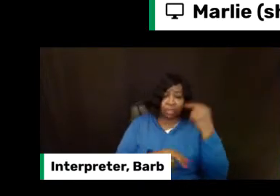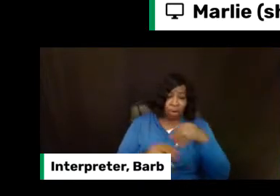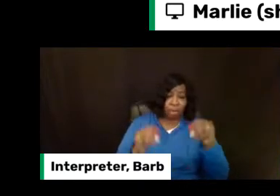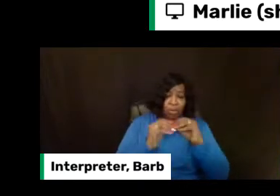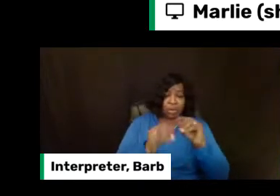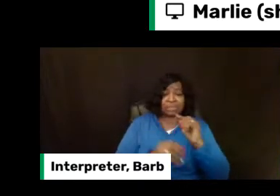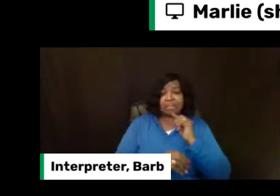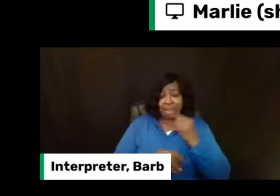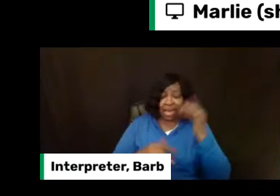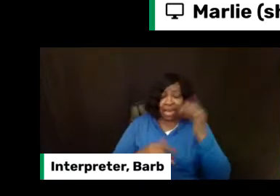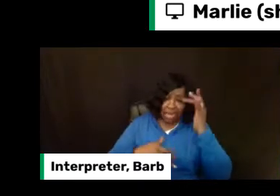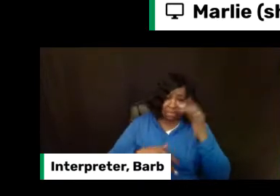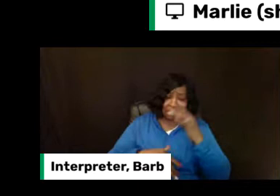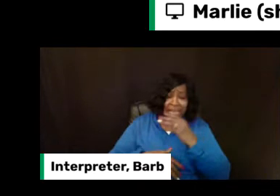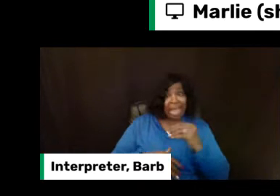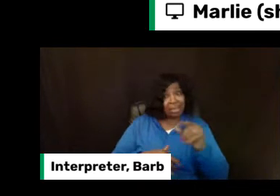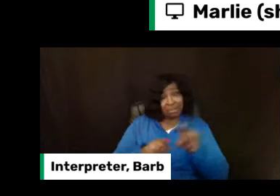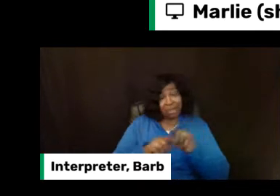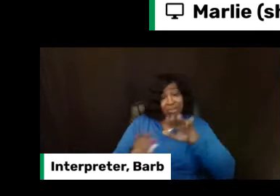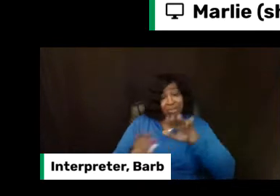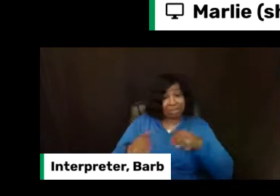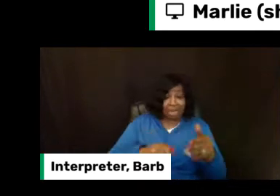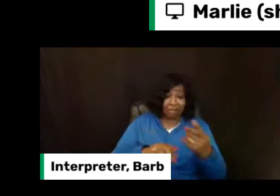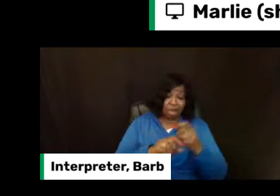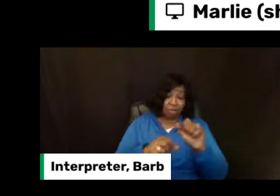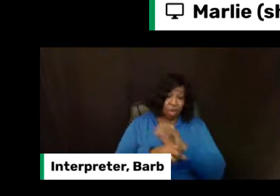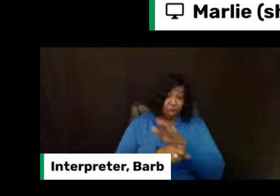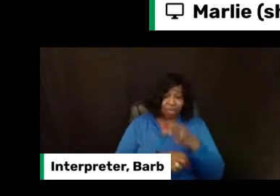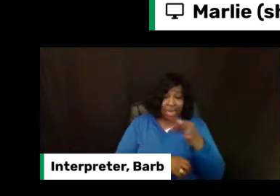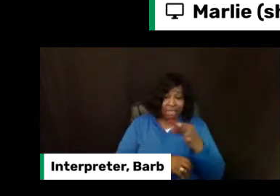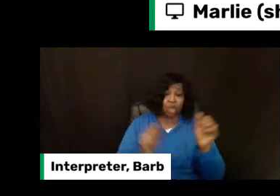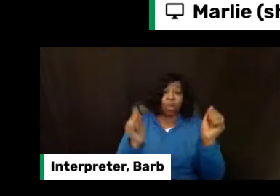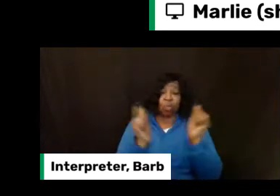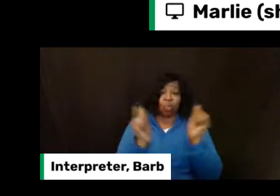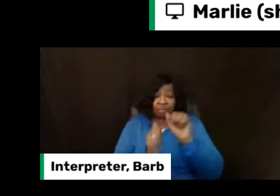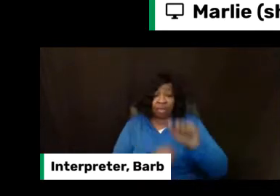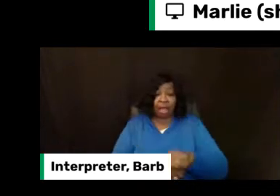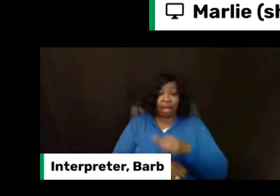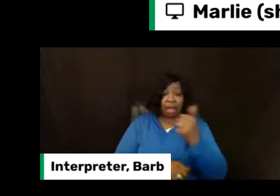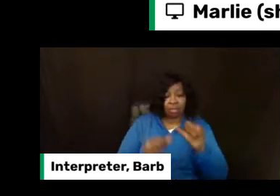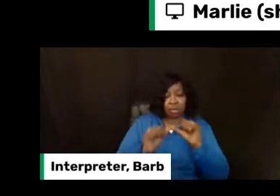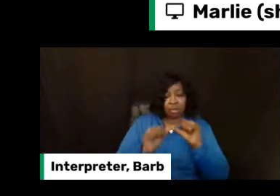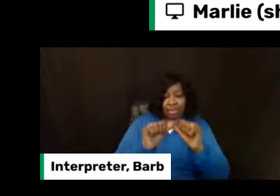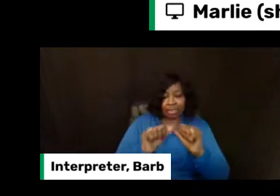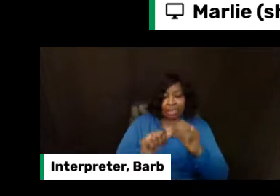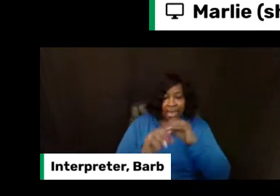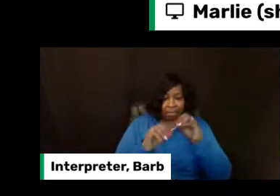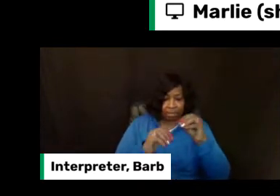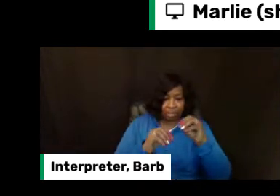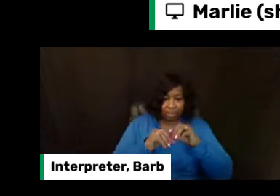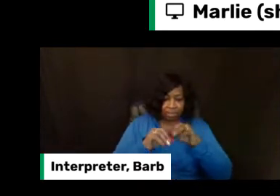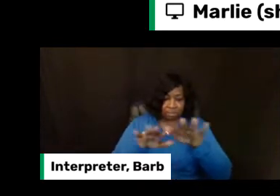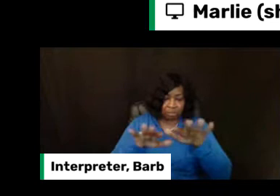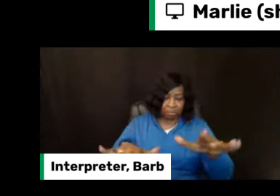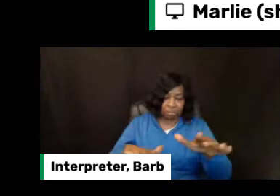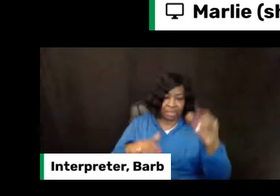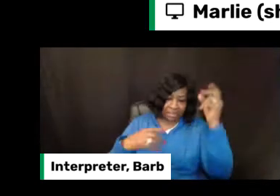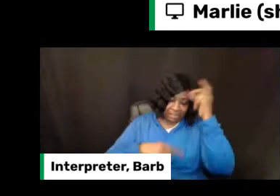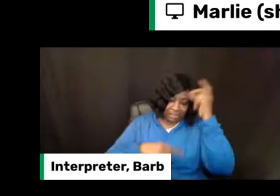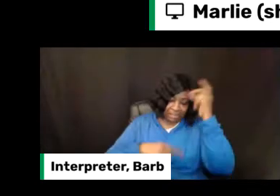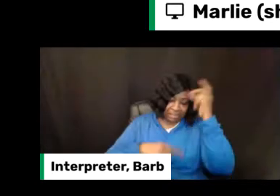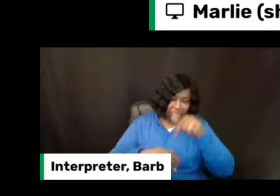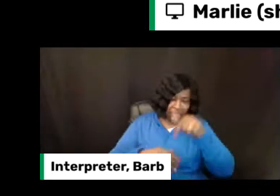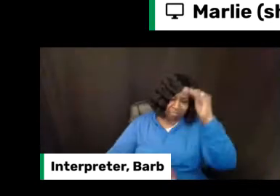and even death from COVID-19, along with other chronic and communicable diseases. These inequitable